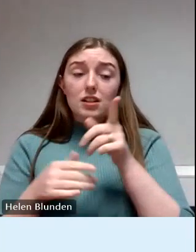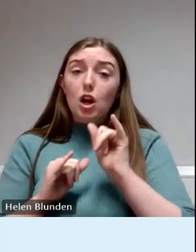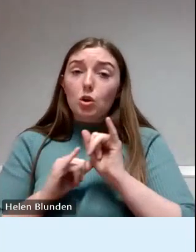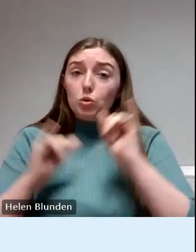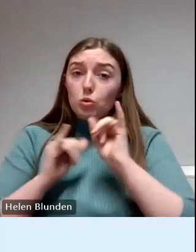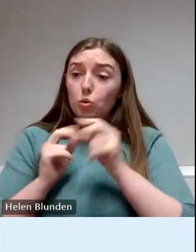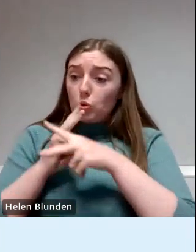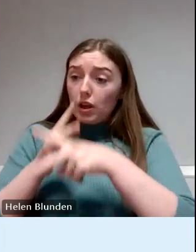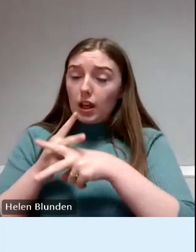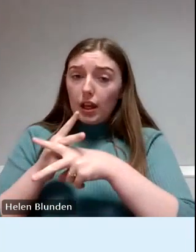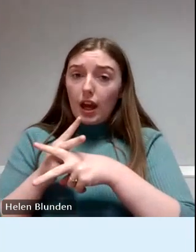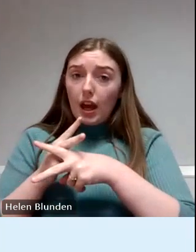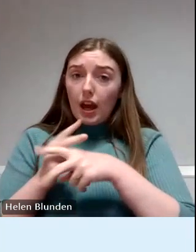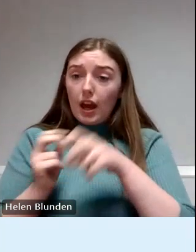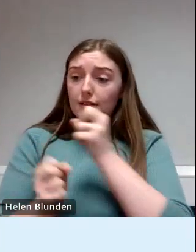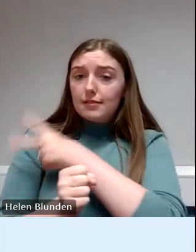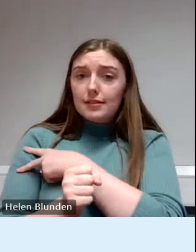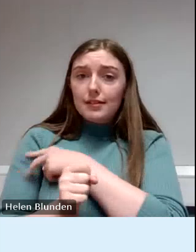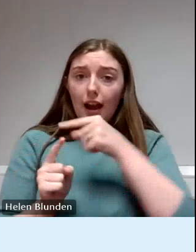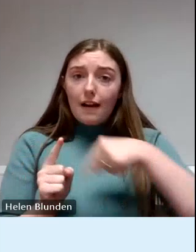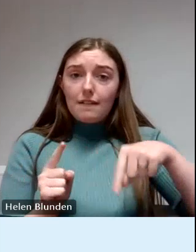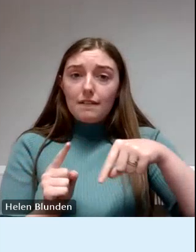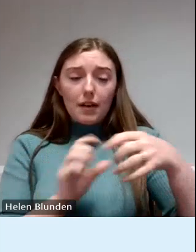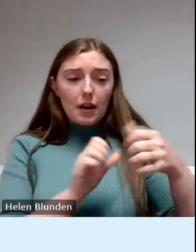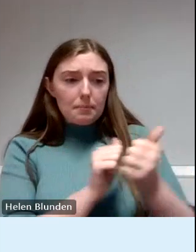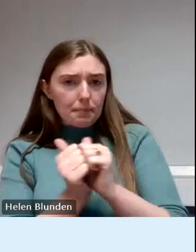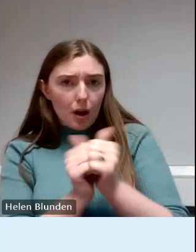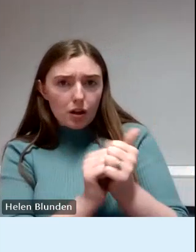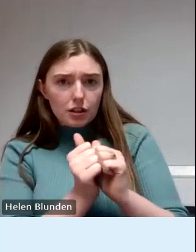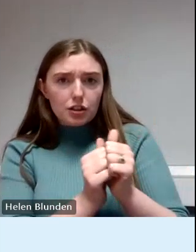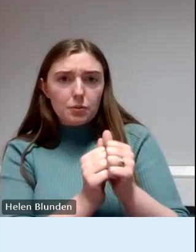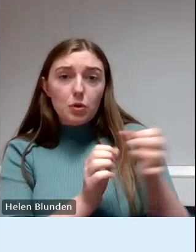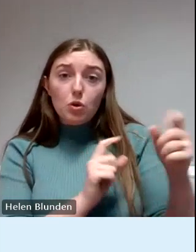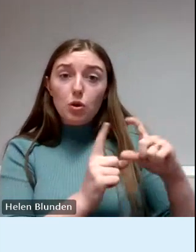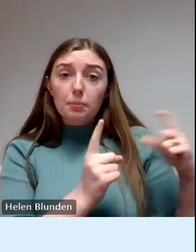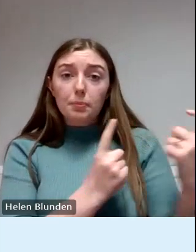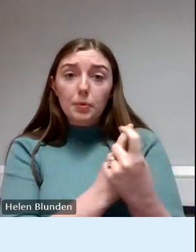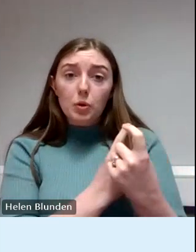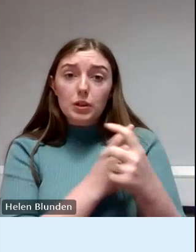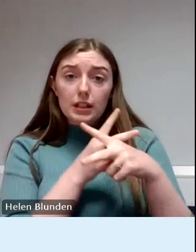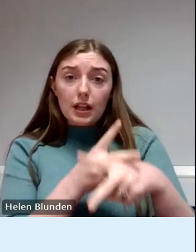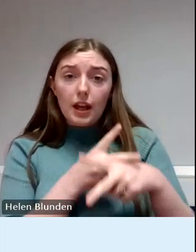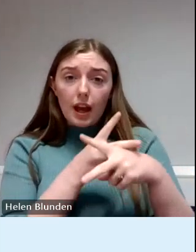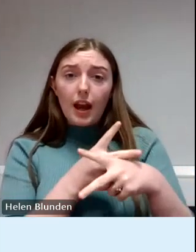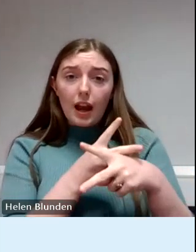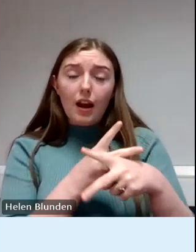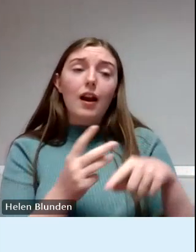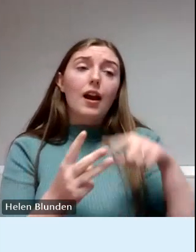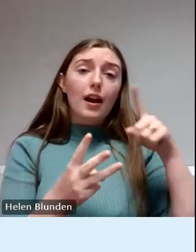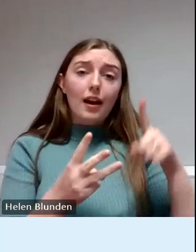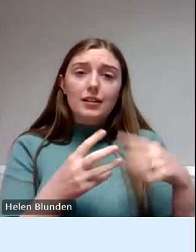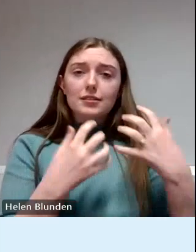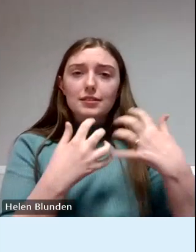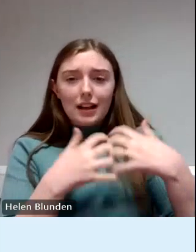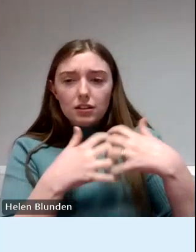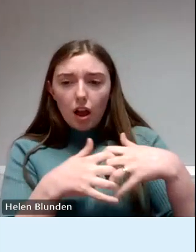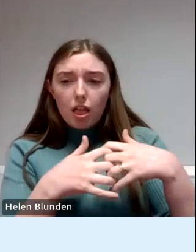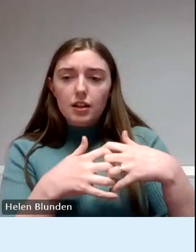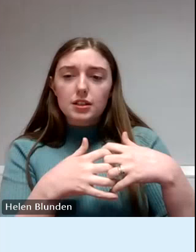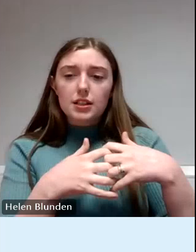in partnership with community colleagues and also using technology that might monitor something like heart rate or might monitor